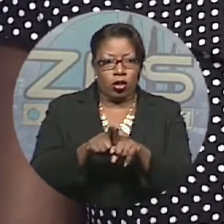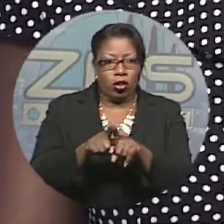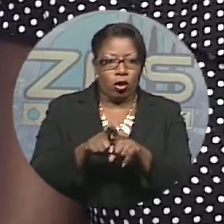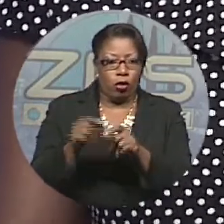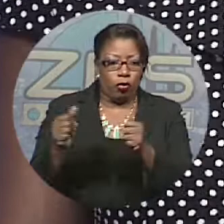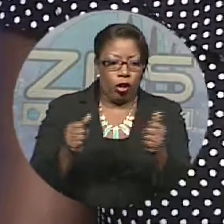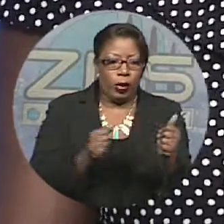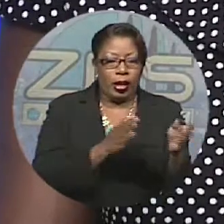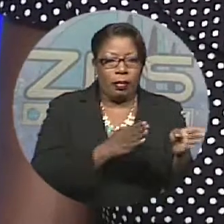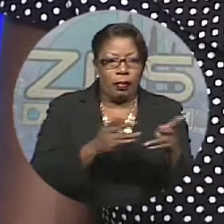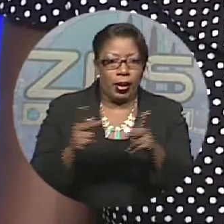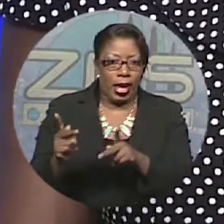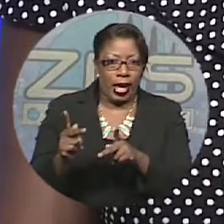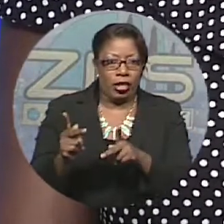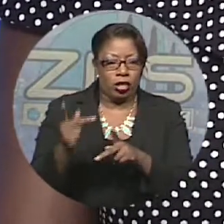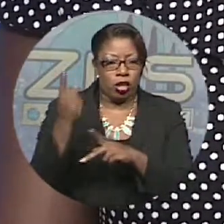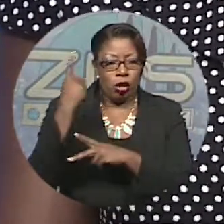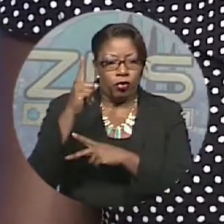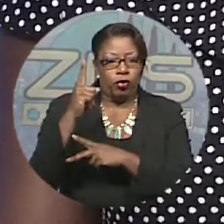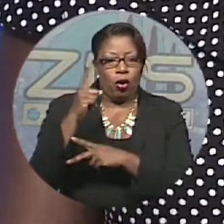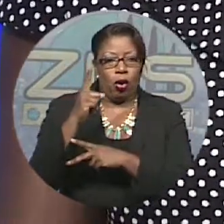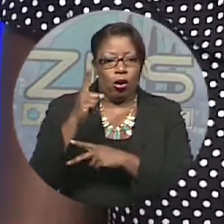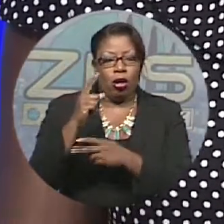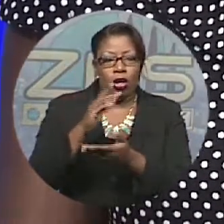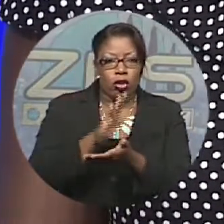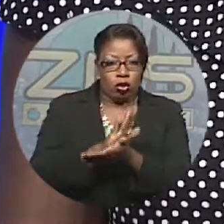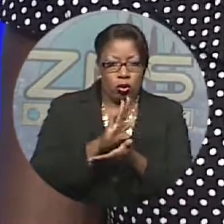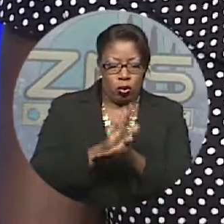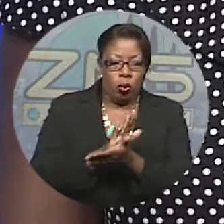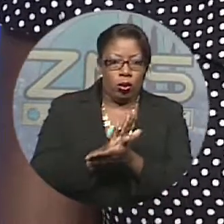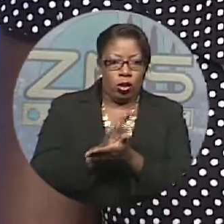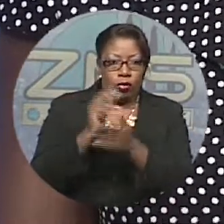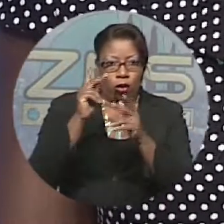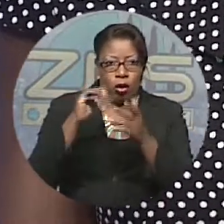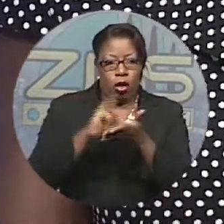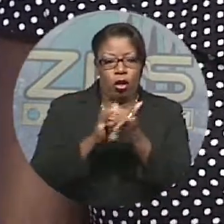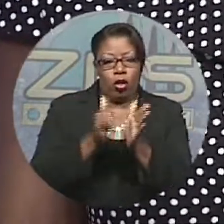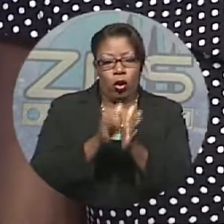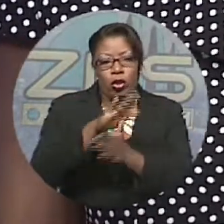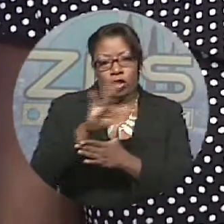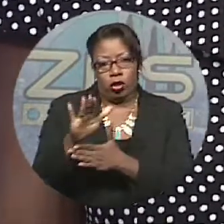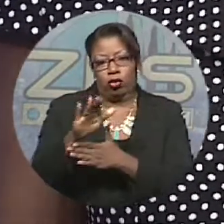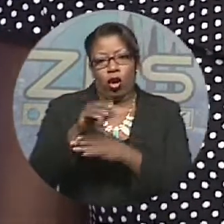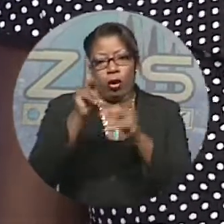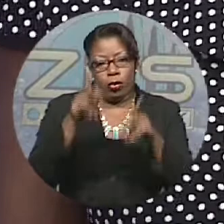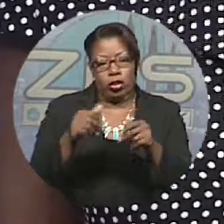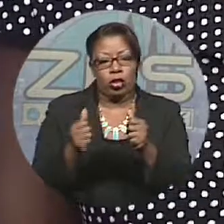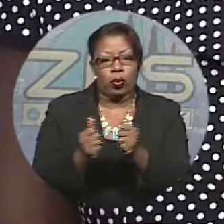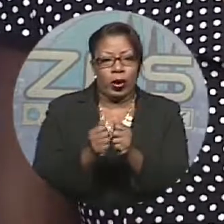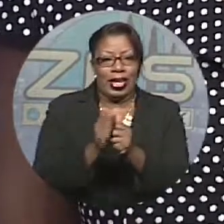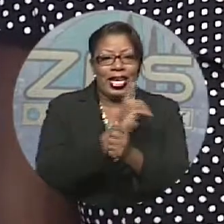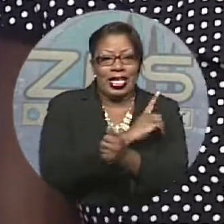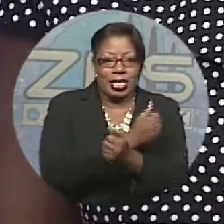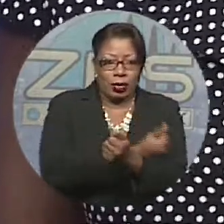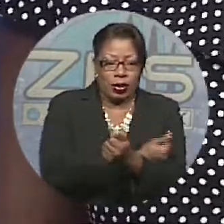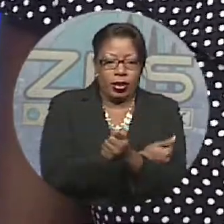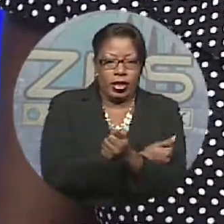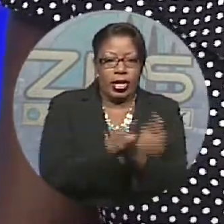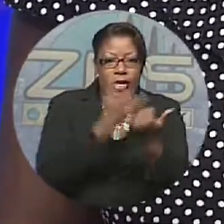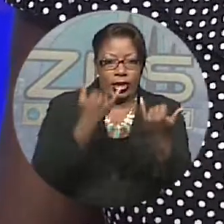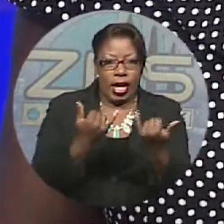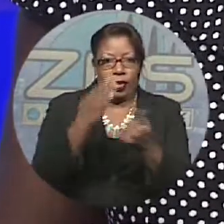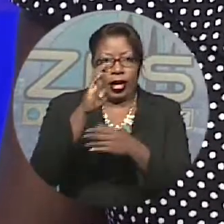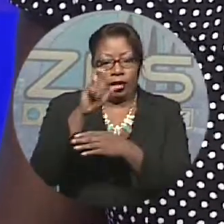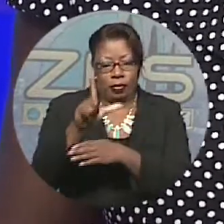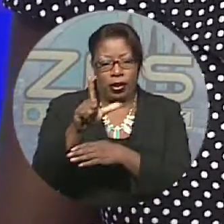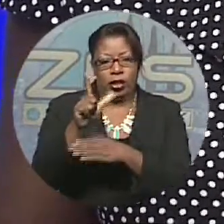with plans for post-school age facilities for persons with disabilities. And although the bill is now law, the Prime Minister says it's still